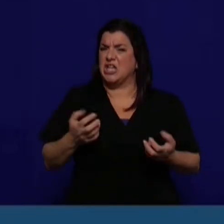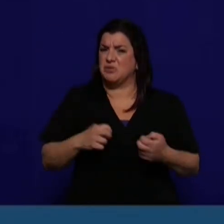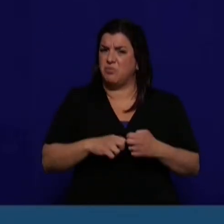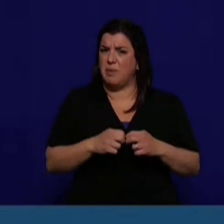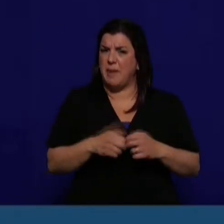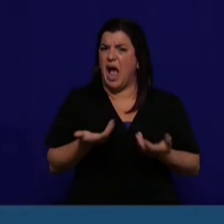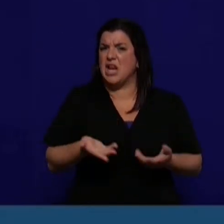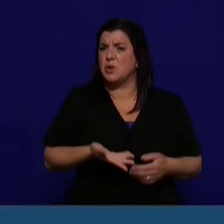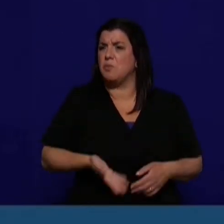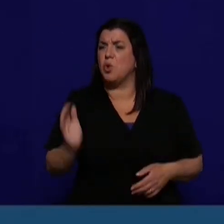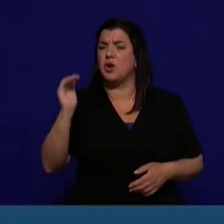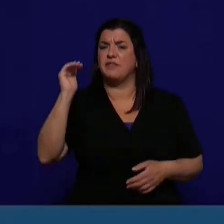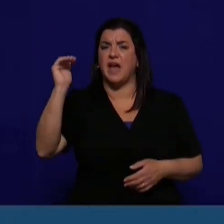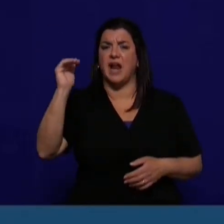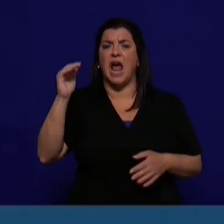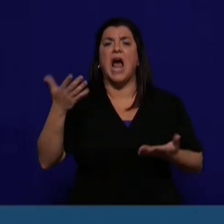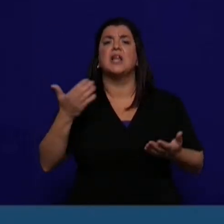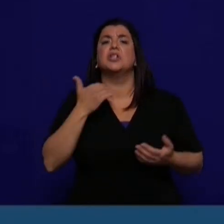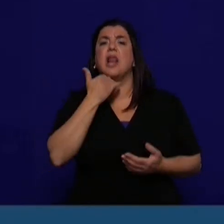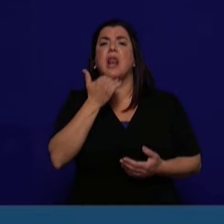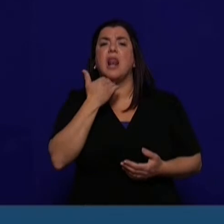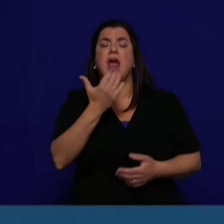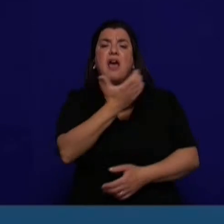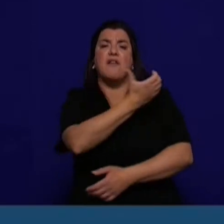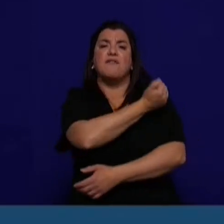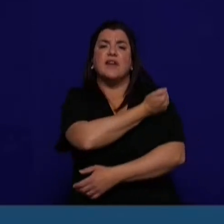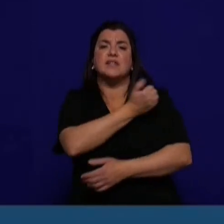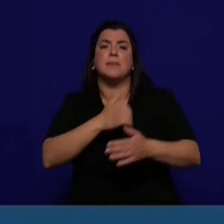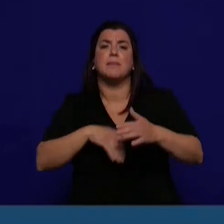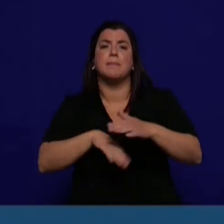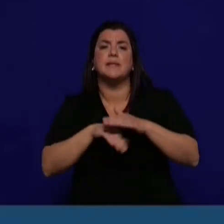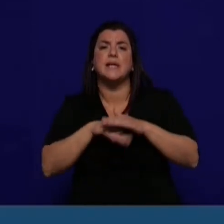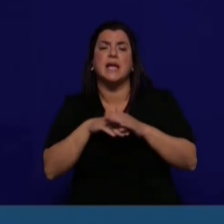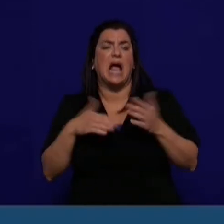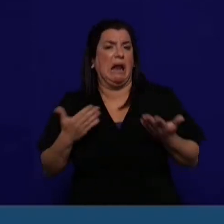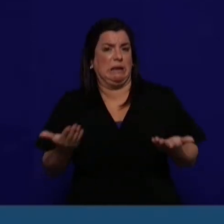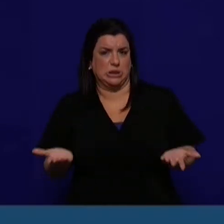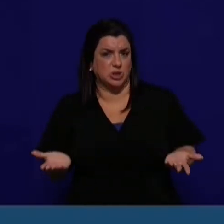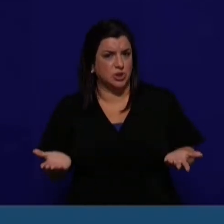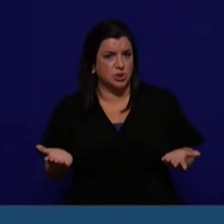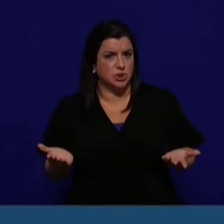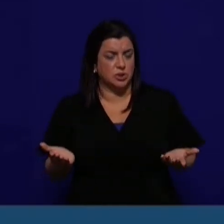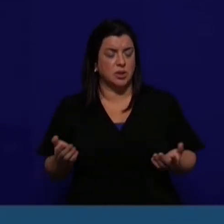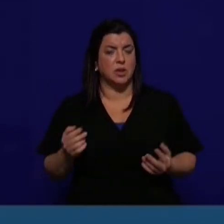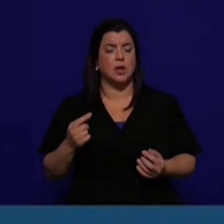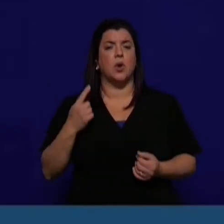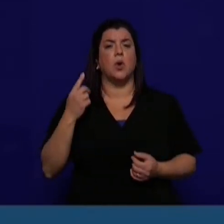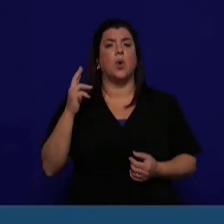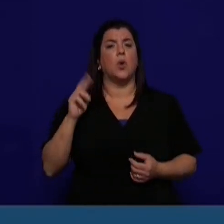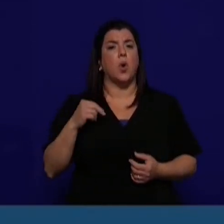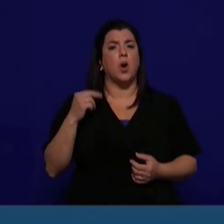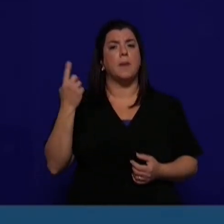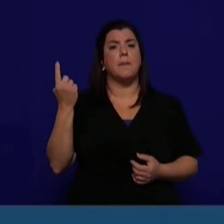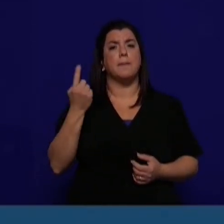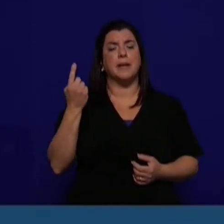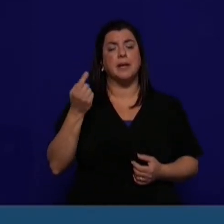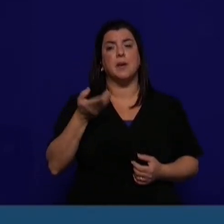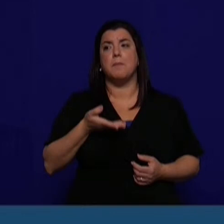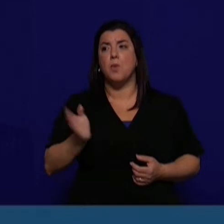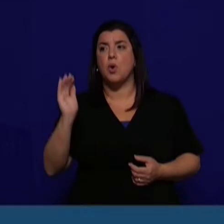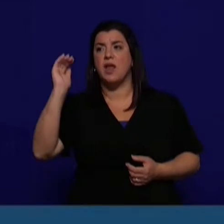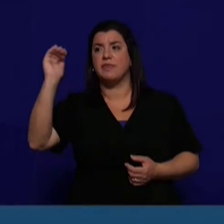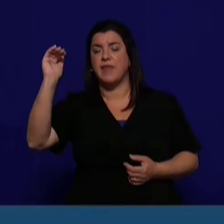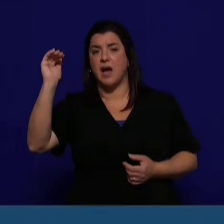kien in-nuqqas wara kollox? Ukoll daw l-istess, dawk li issa qalulhom biex imorru d-dar u